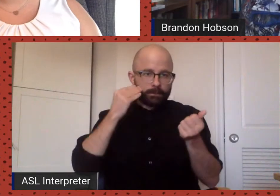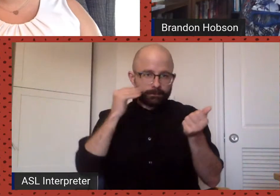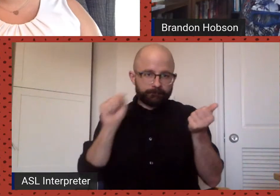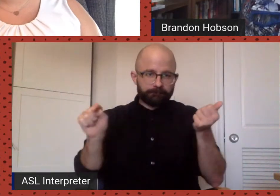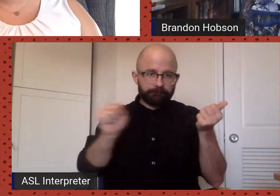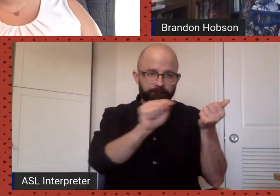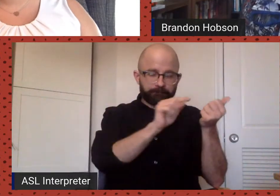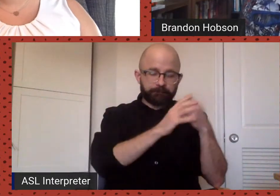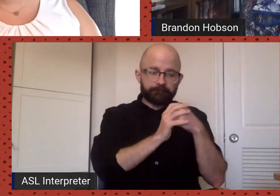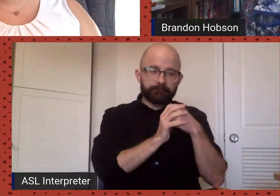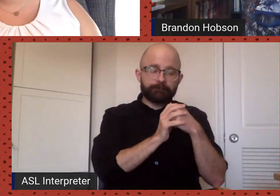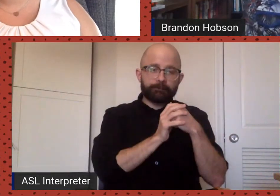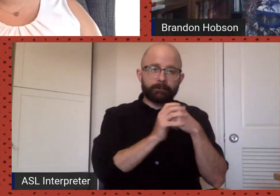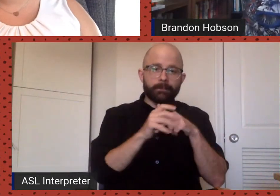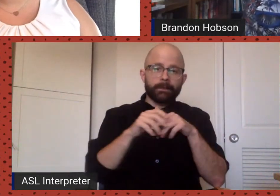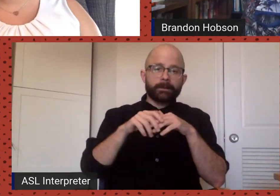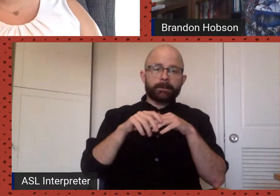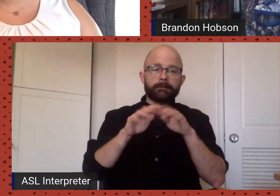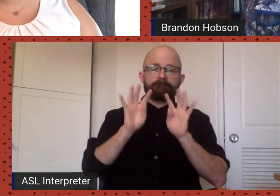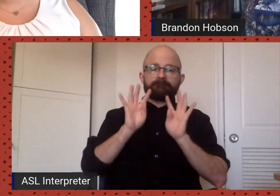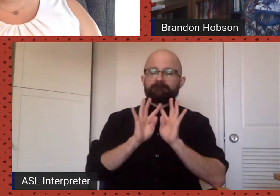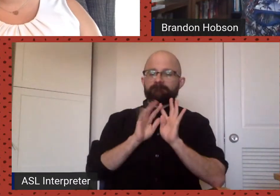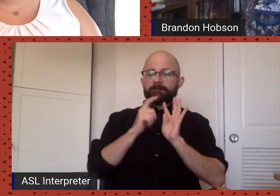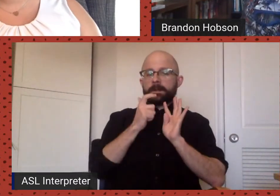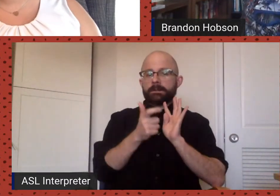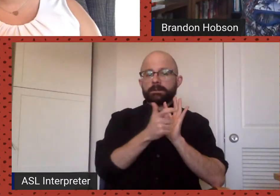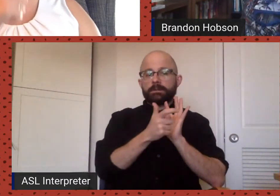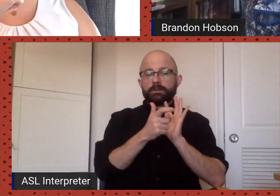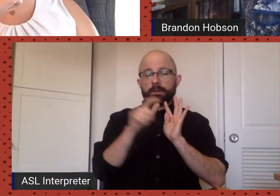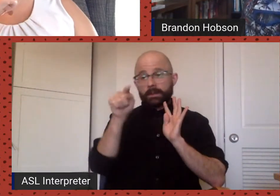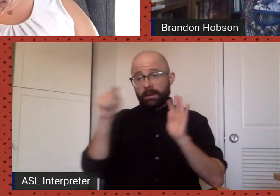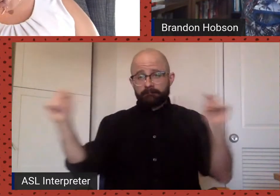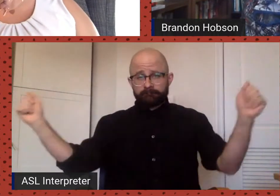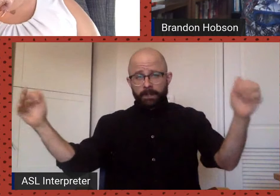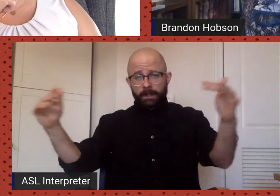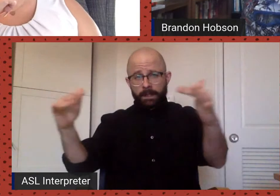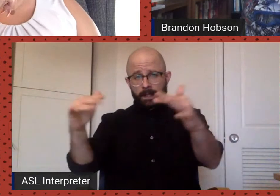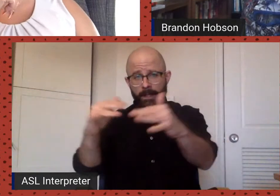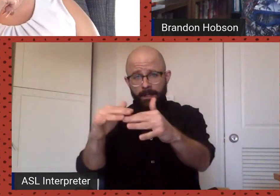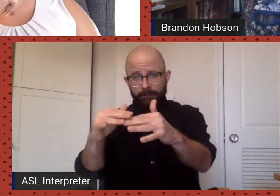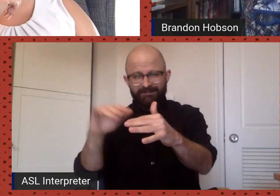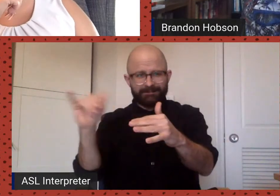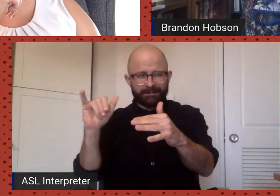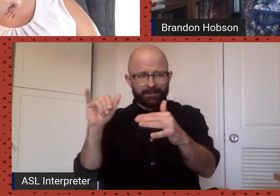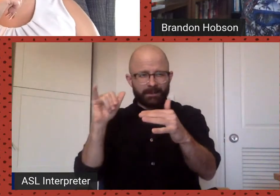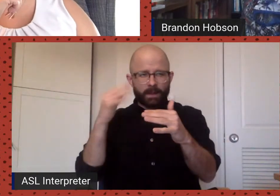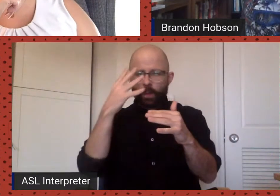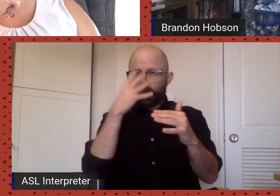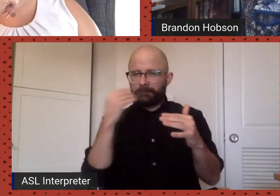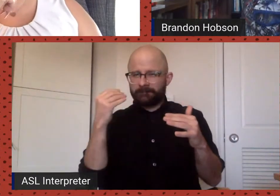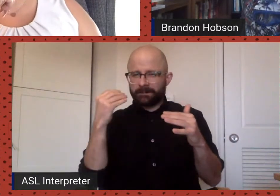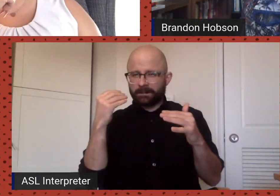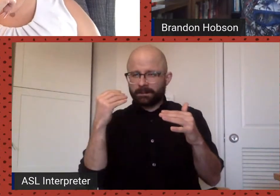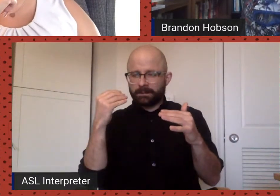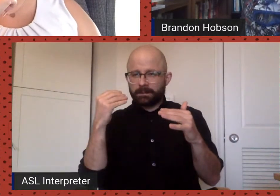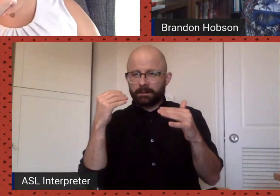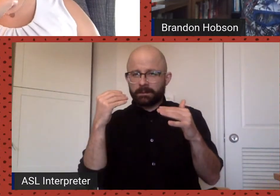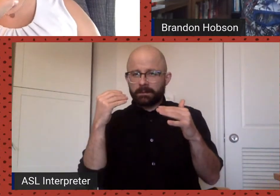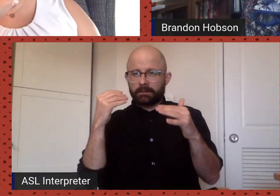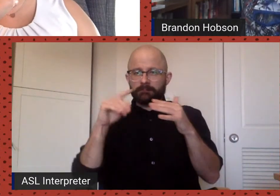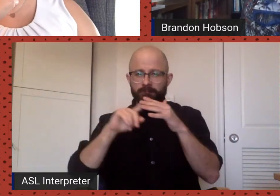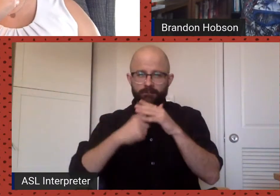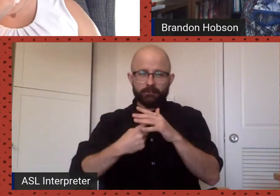We watched from afar as the ones who swarmed on our land like a pack of wolves began firing their